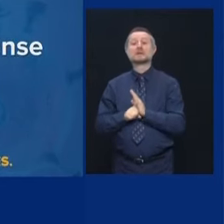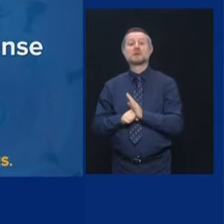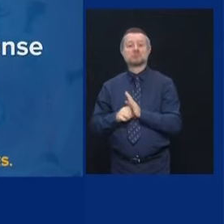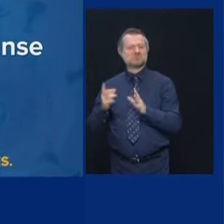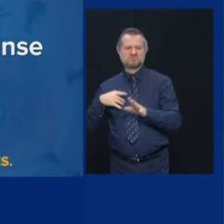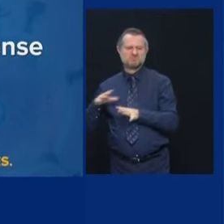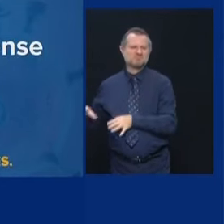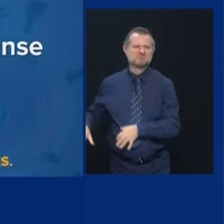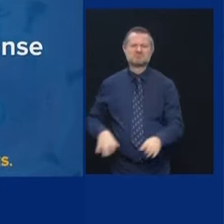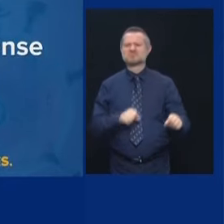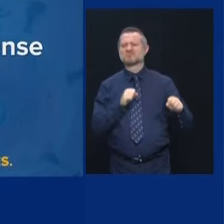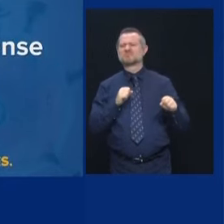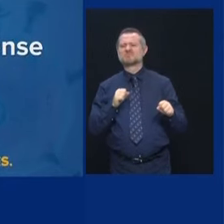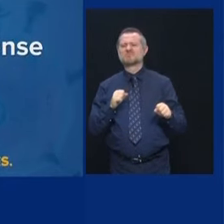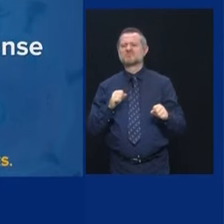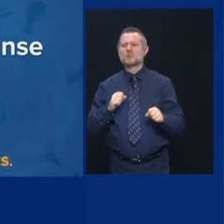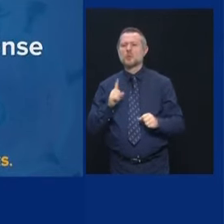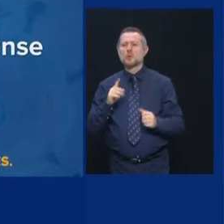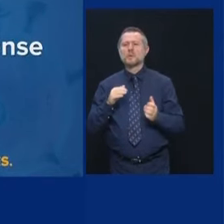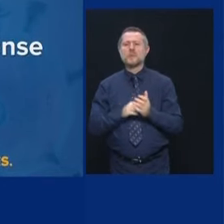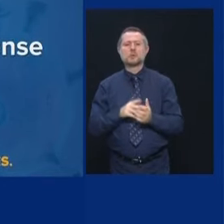1,200 enforcement actions.